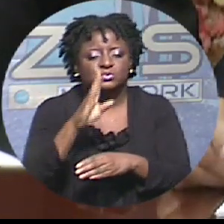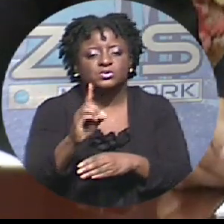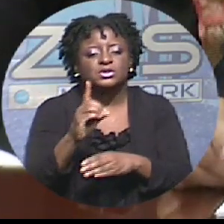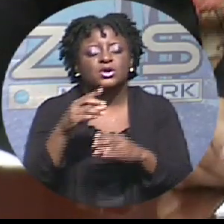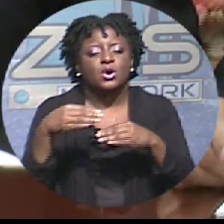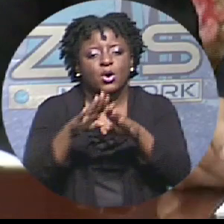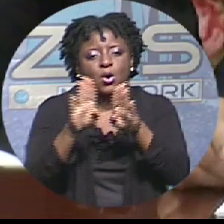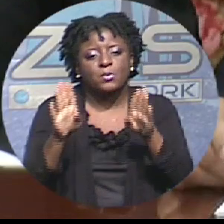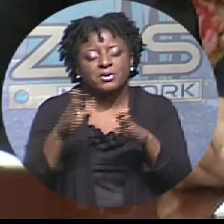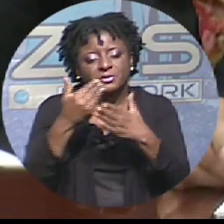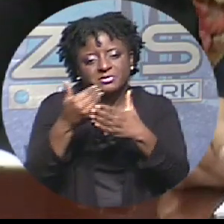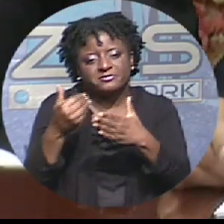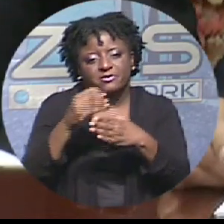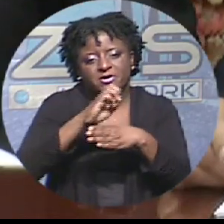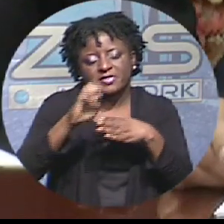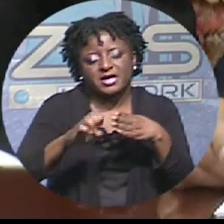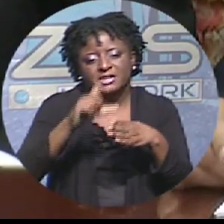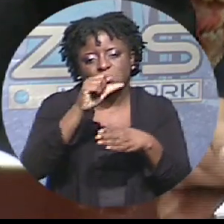the end of the